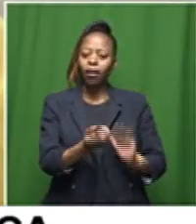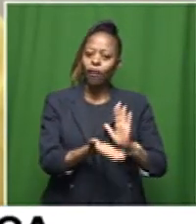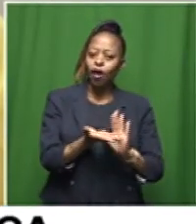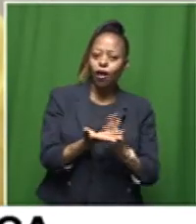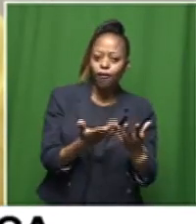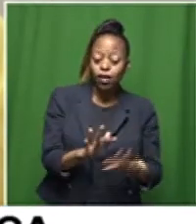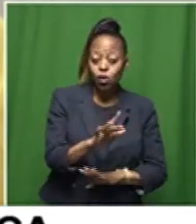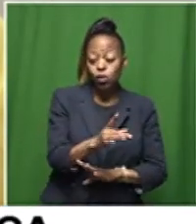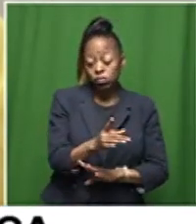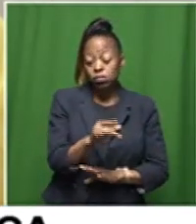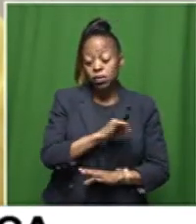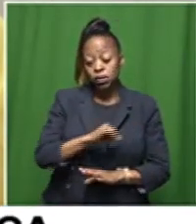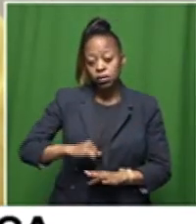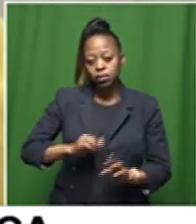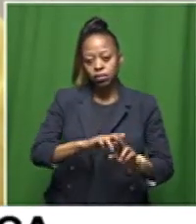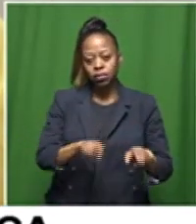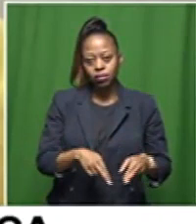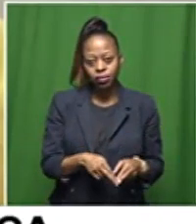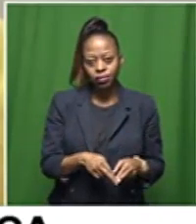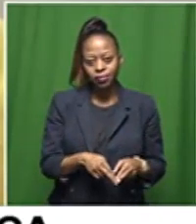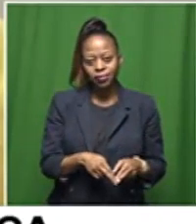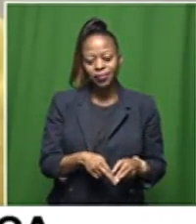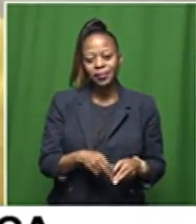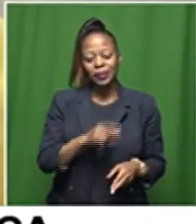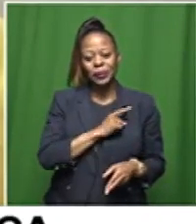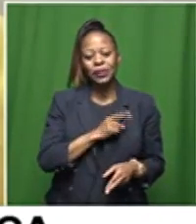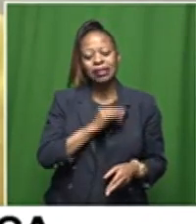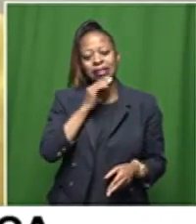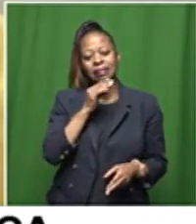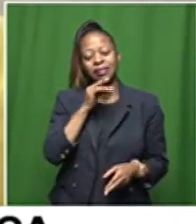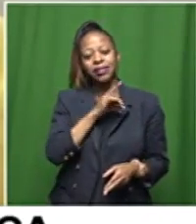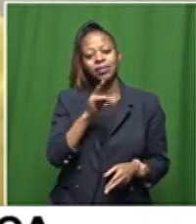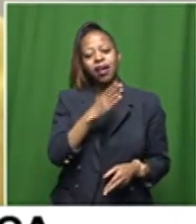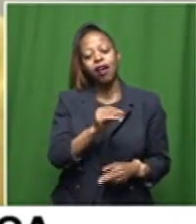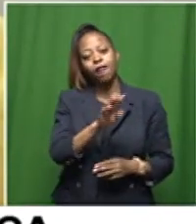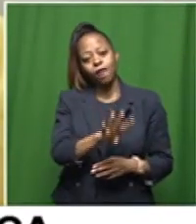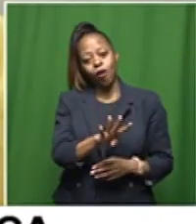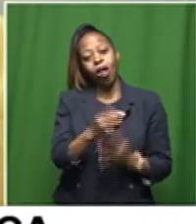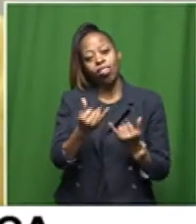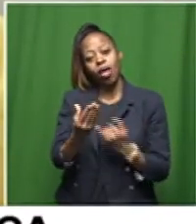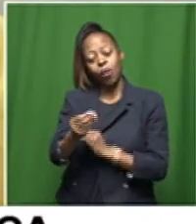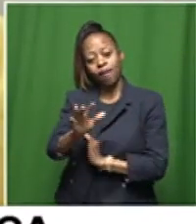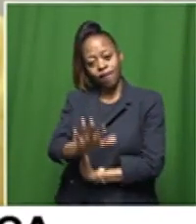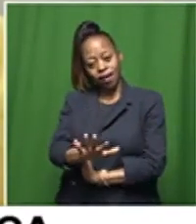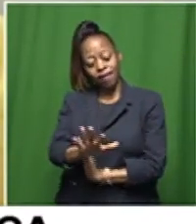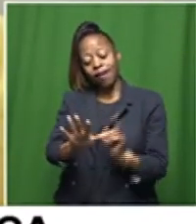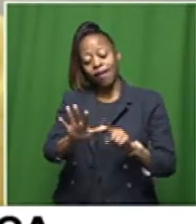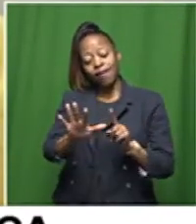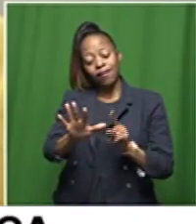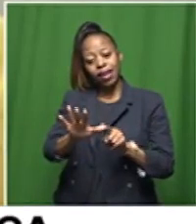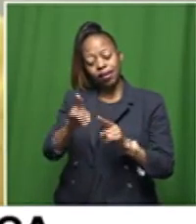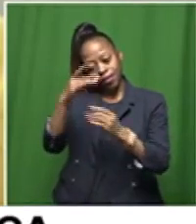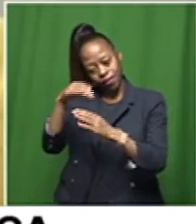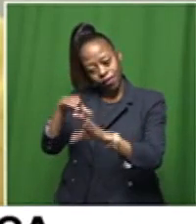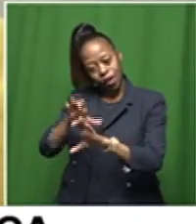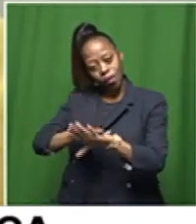upgraded one of the theaters. Instead of us having 4, we now have 5. And then the 5th one